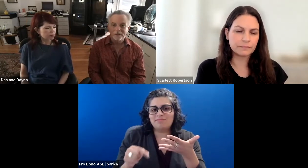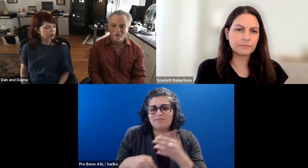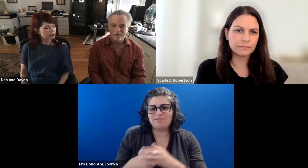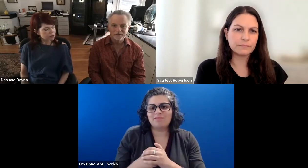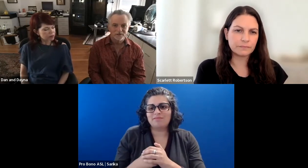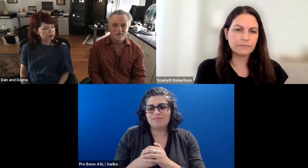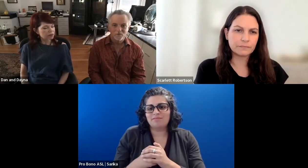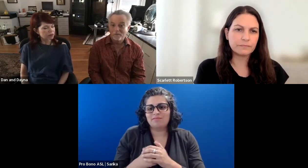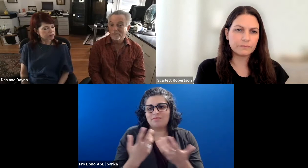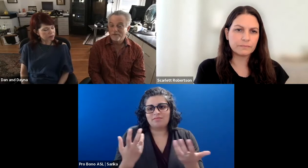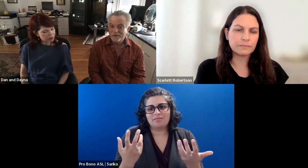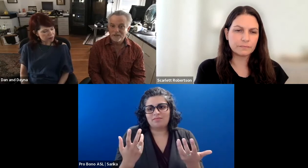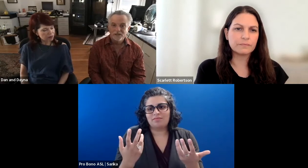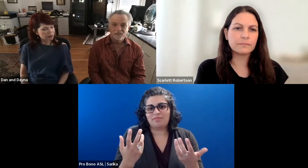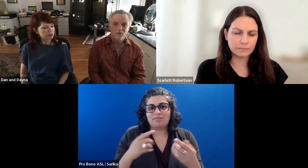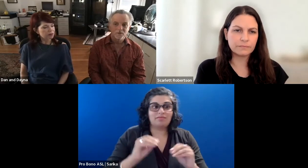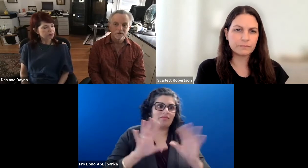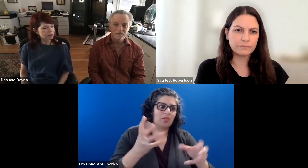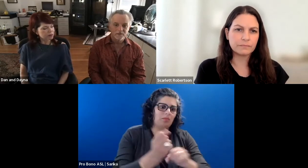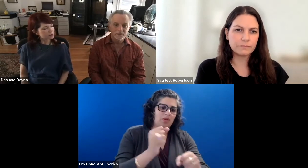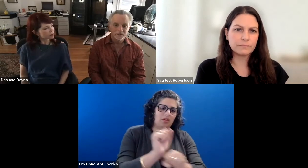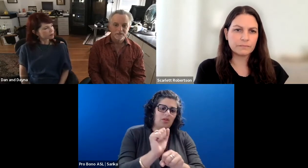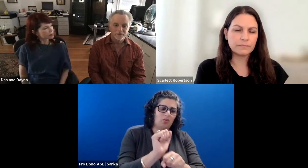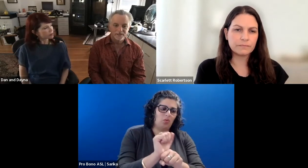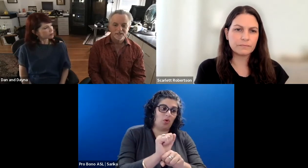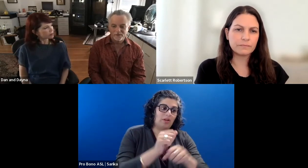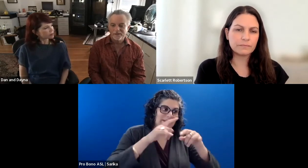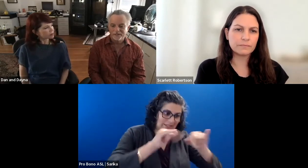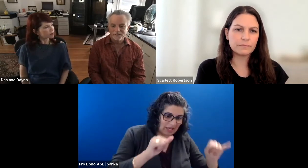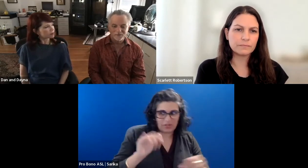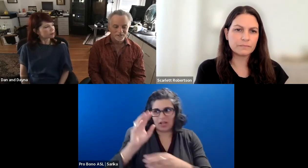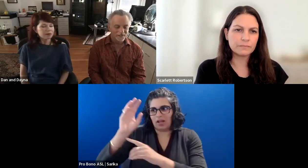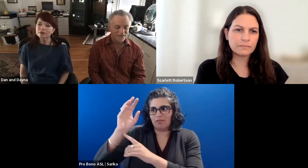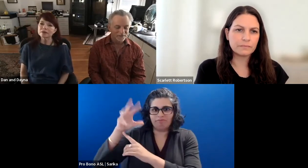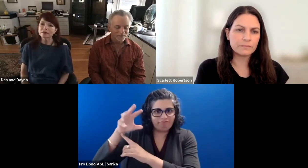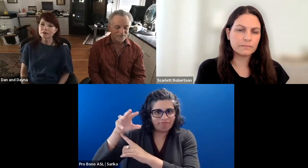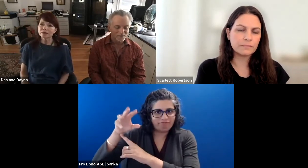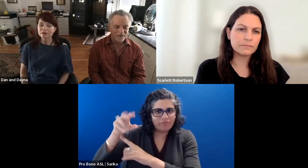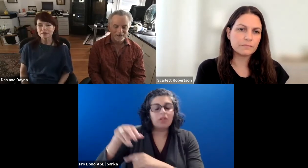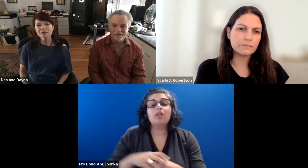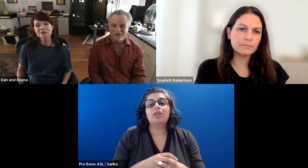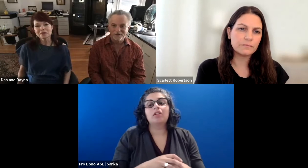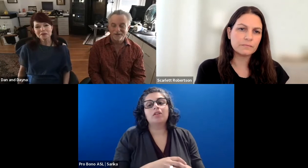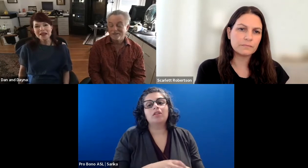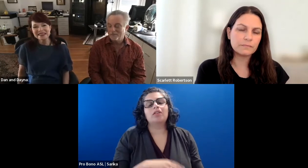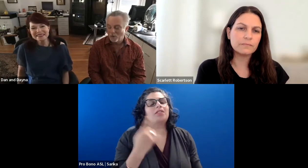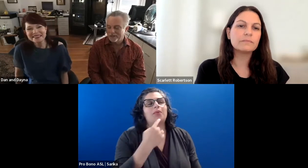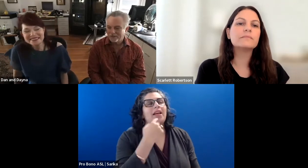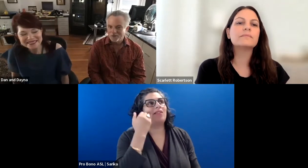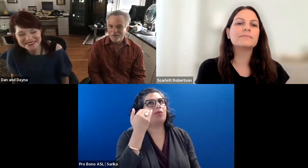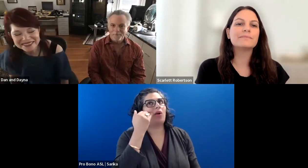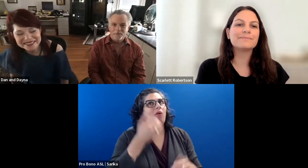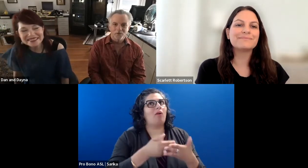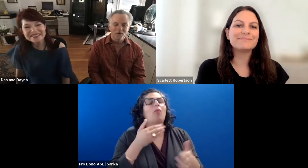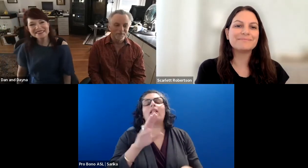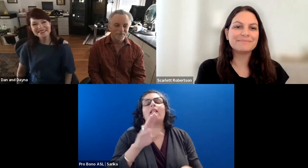they were making work while we were filming. So if that's the other thing that someone had said, you know, if you'd known ahead of time. Actually, Morgan